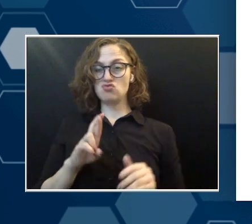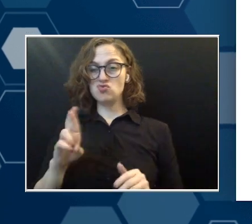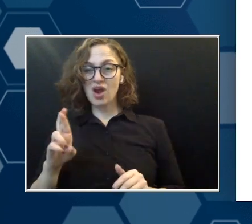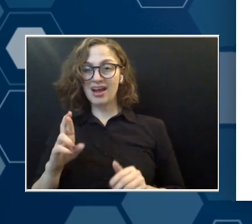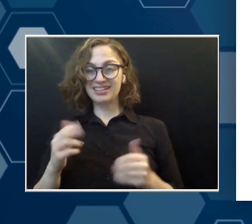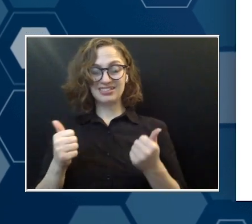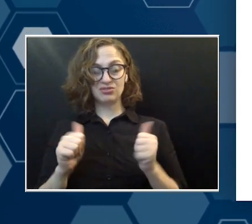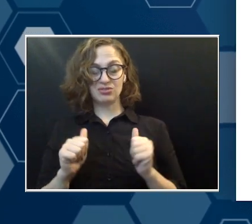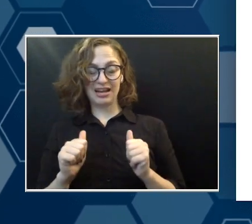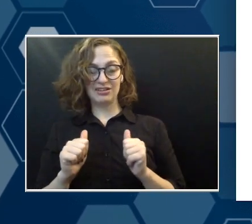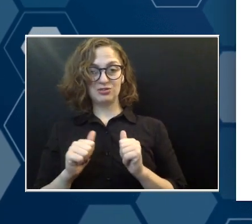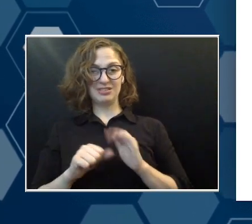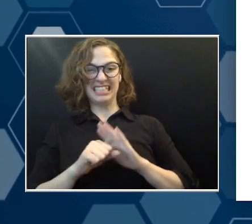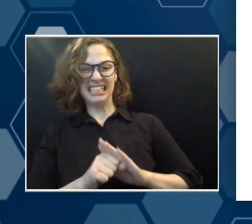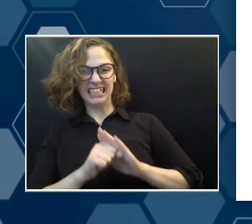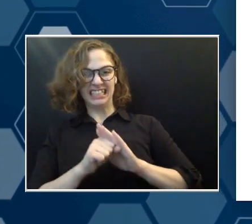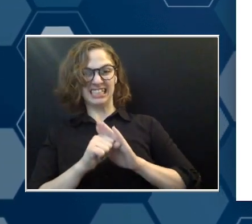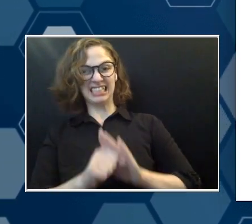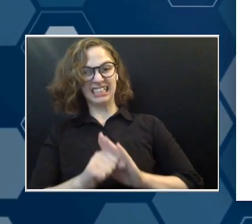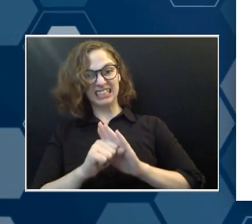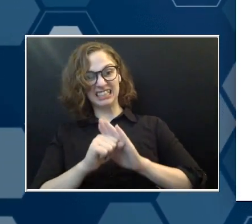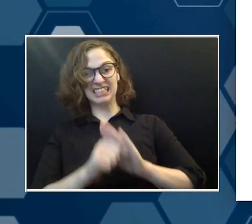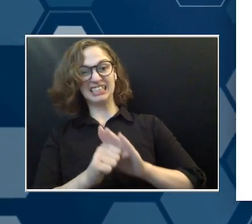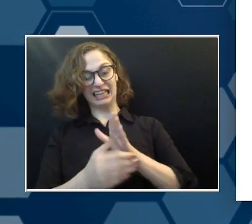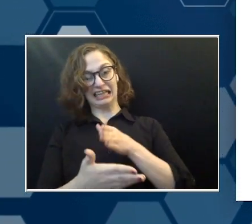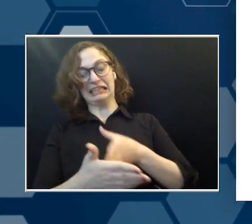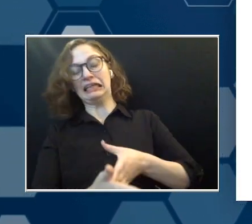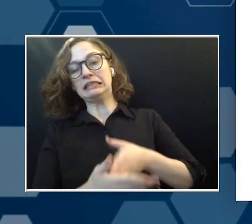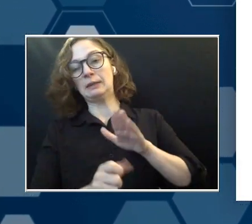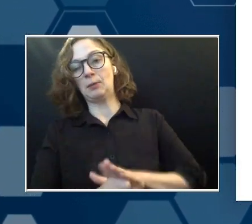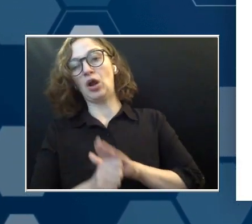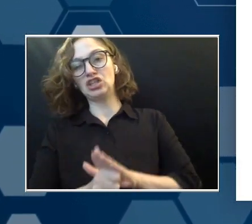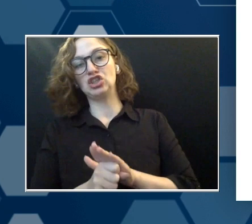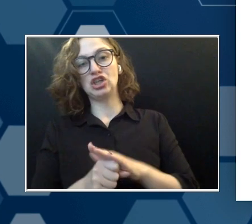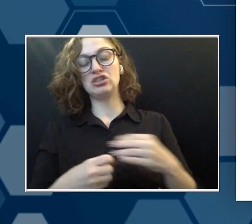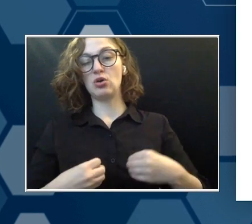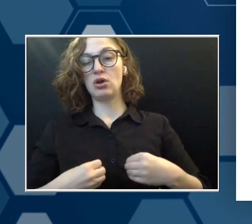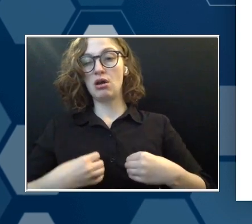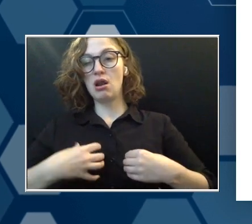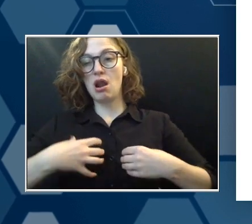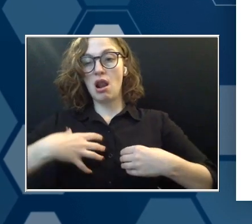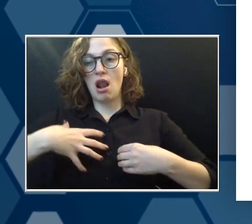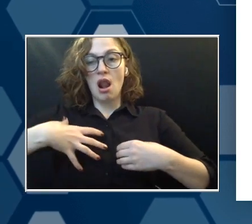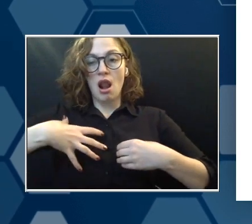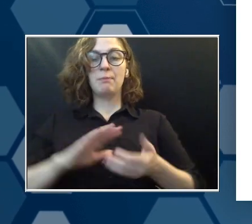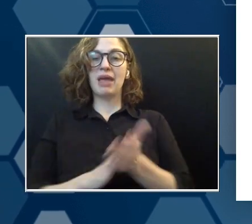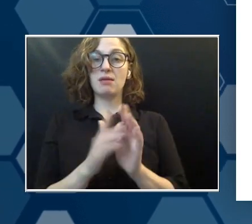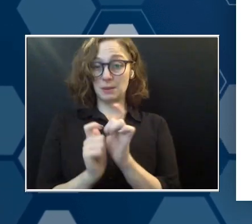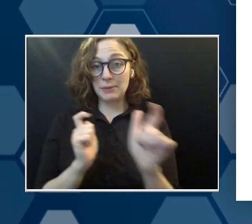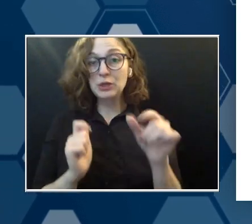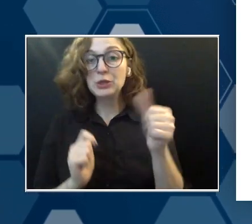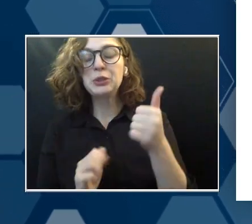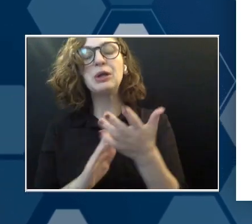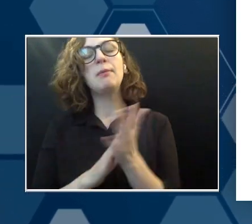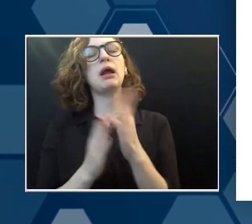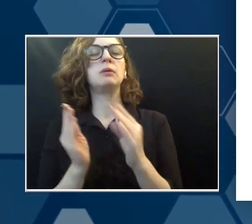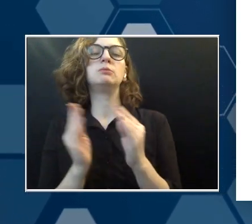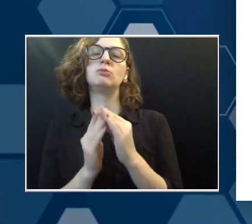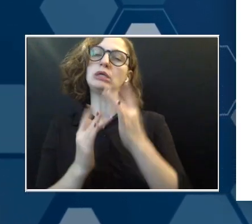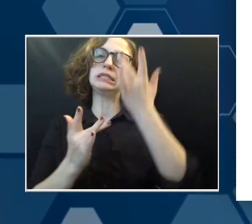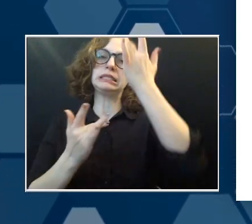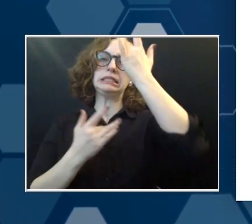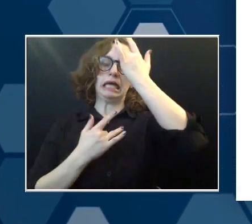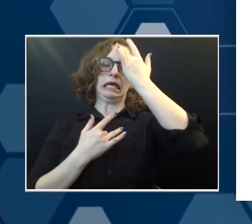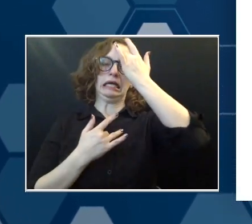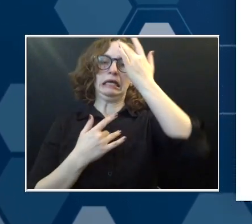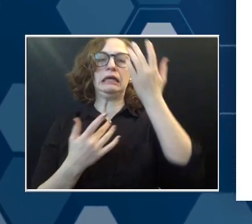gets bigger trying to accommodate, and then it gets sicker. And as it gets more sick, then we start seeing, throughout the process, we can see shortness of breath, but